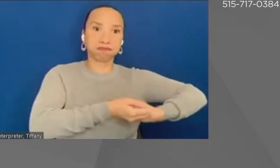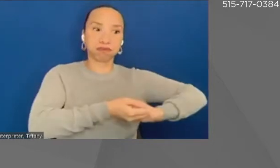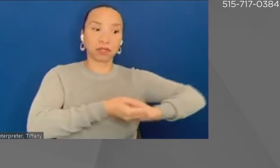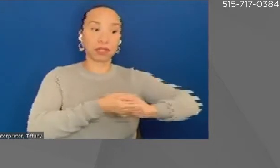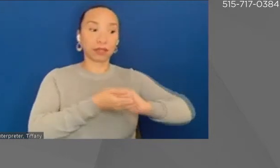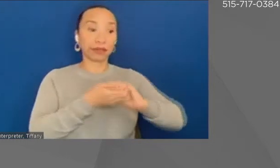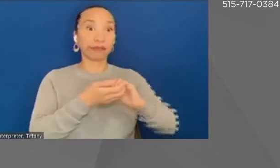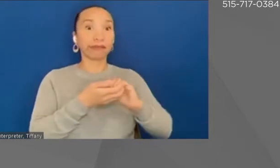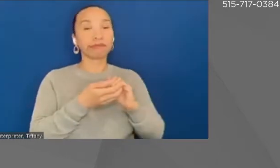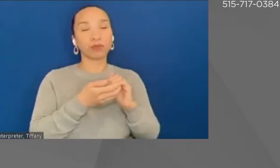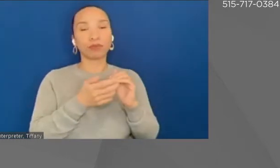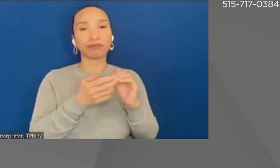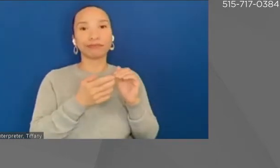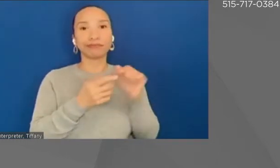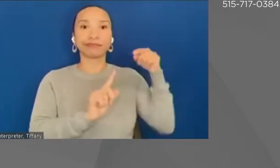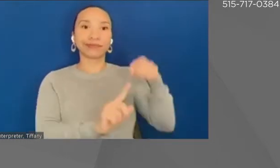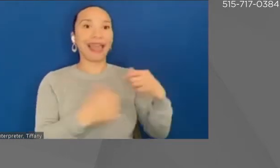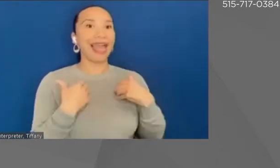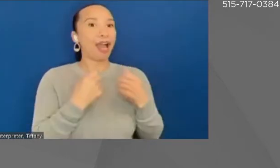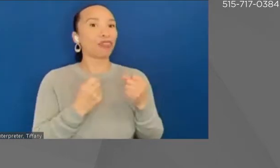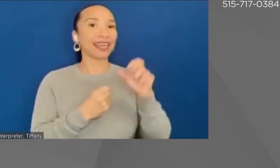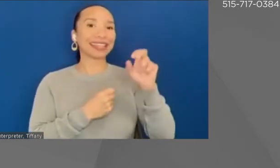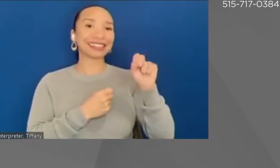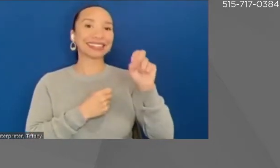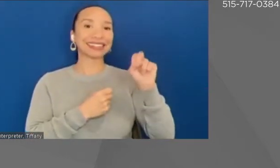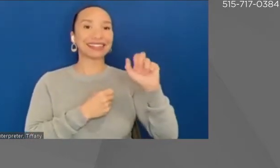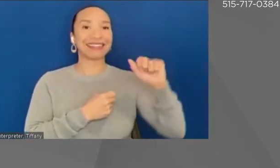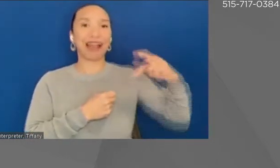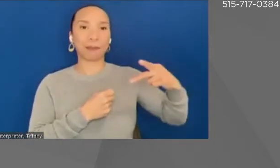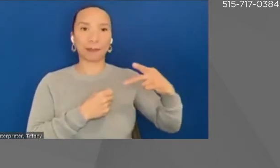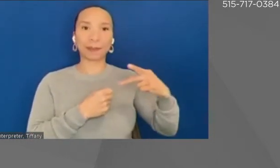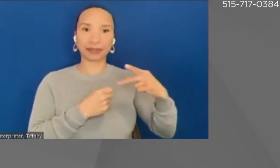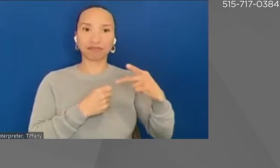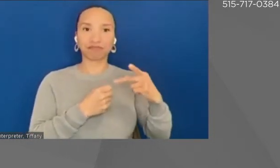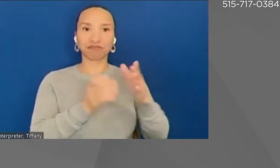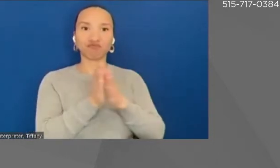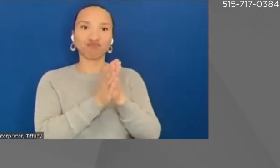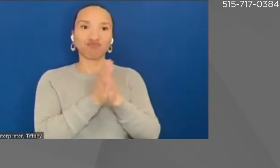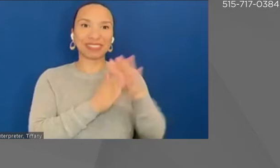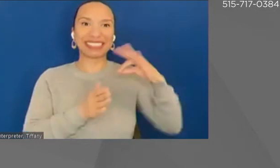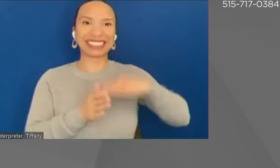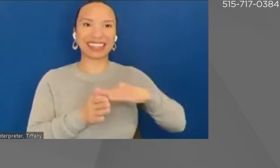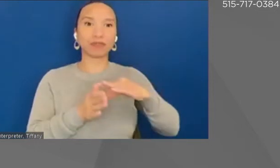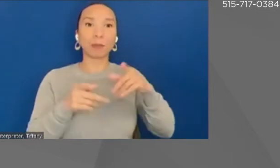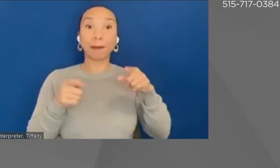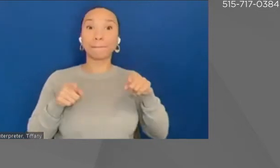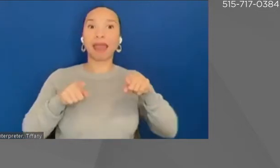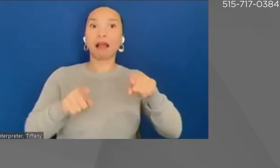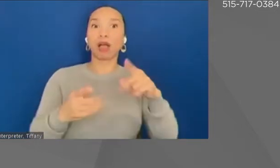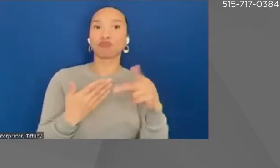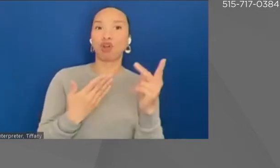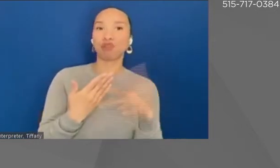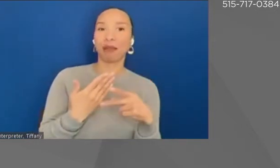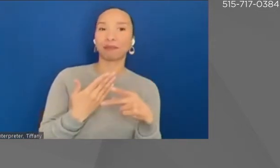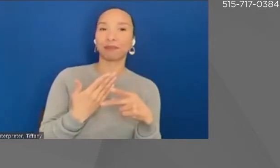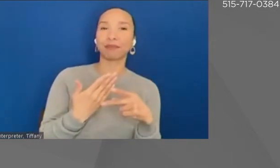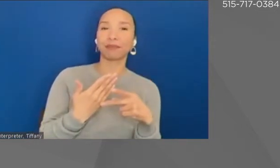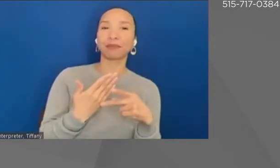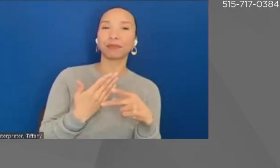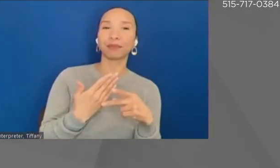incentives a parallel program to the SNAP program. It's not integrated like it